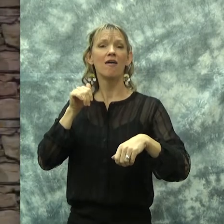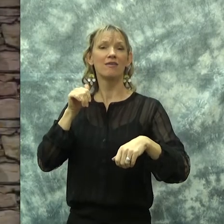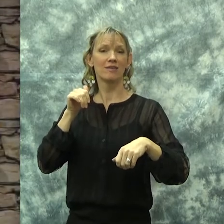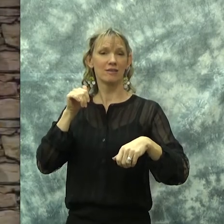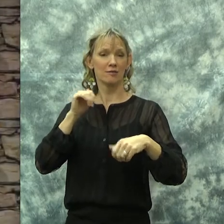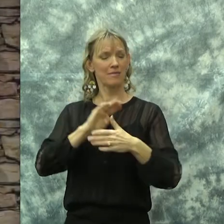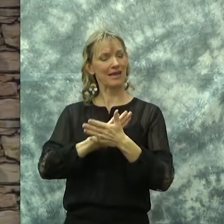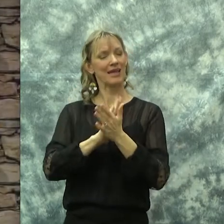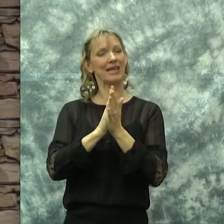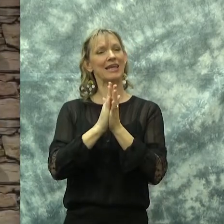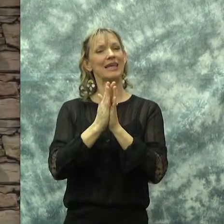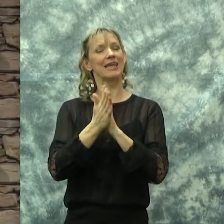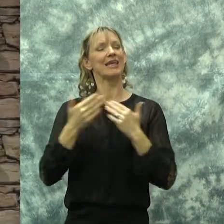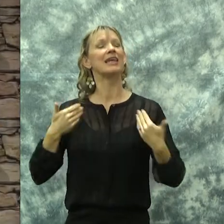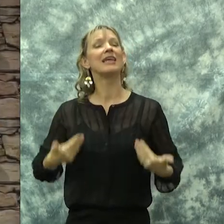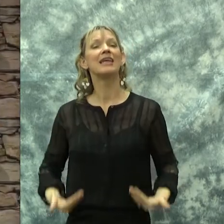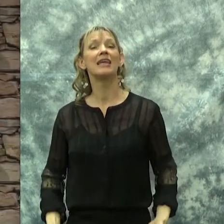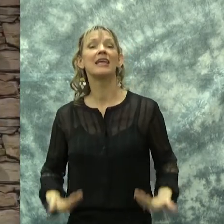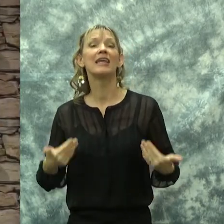called to